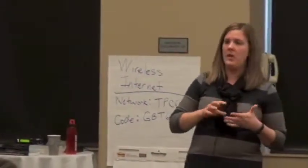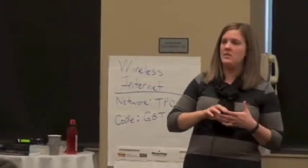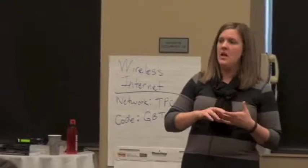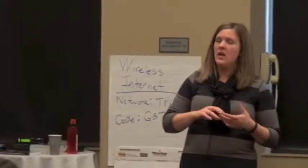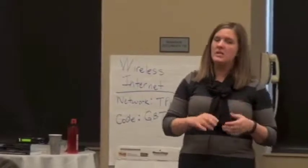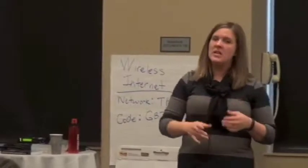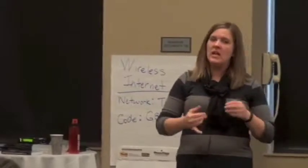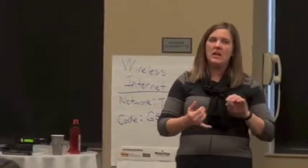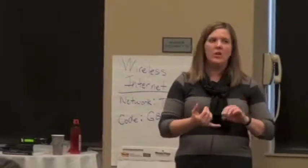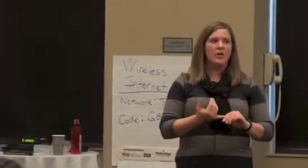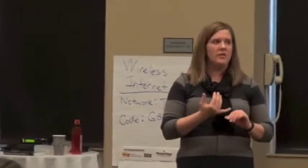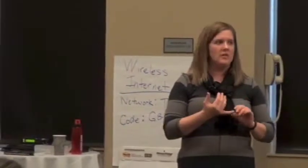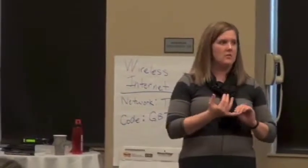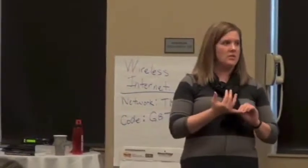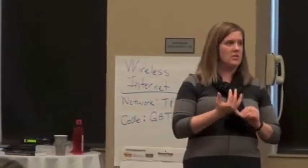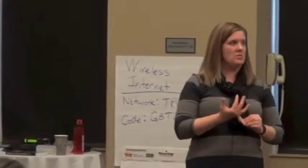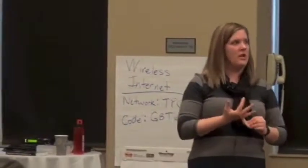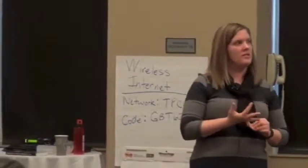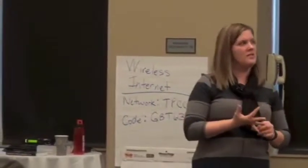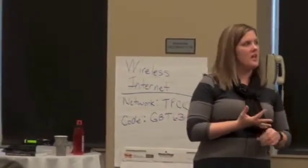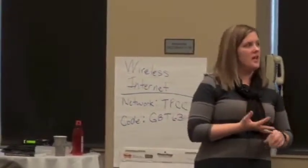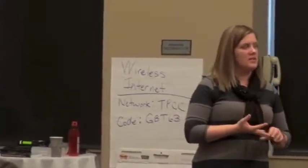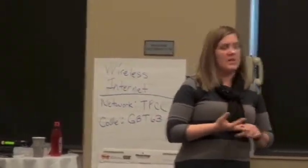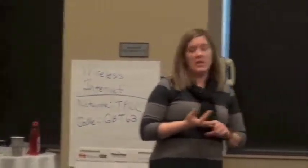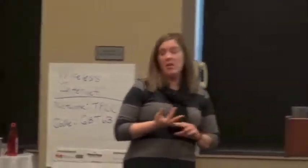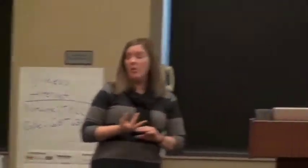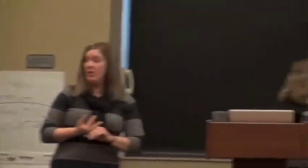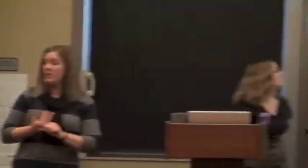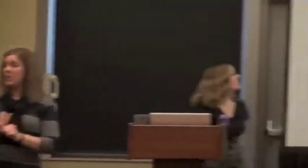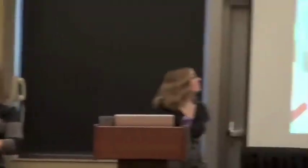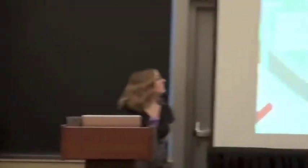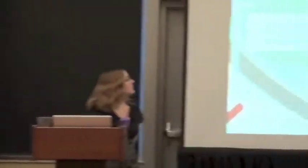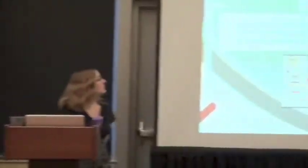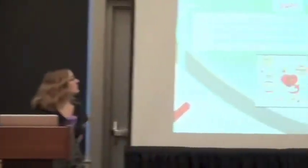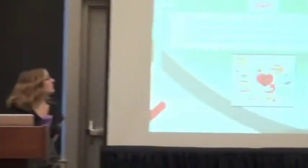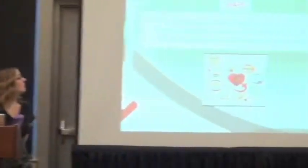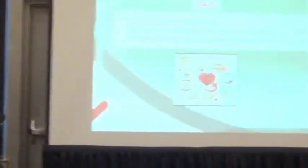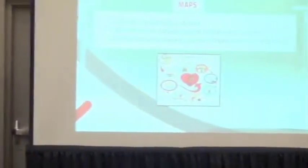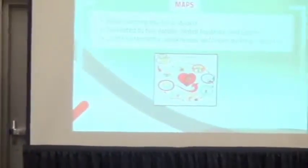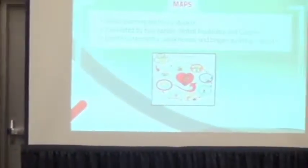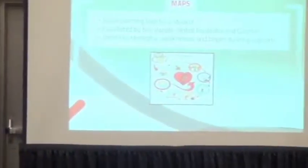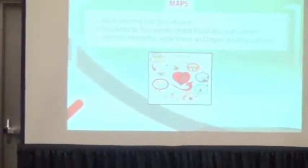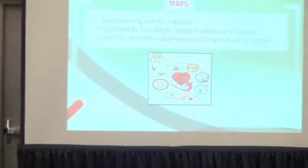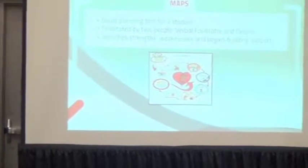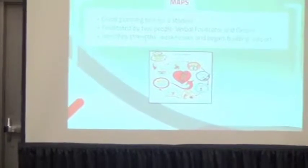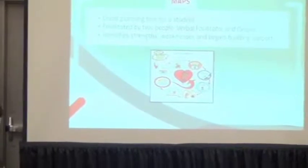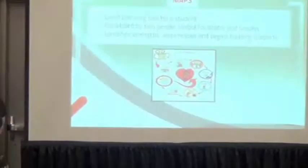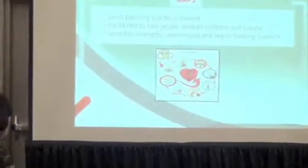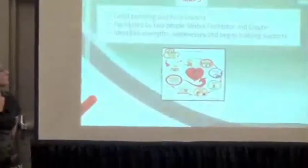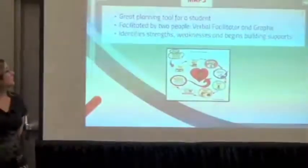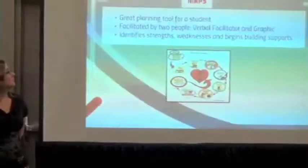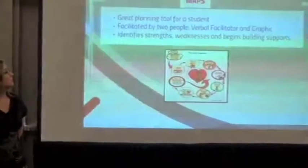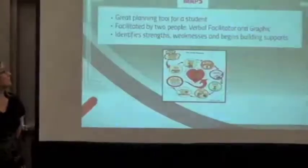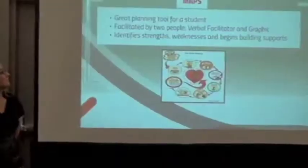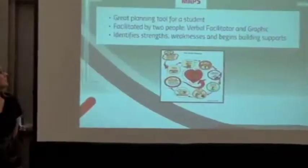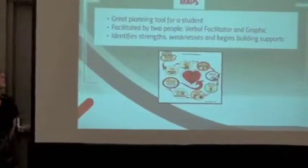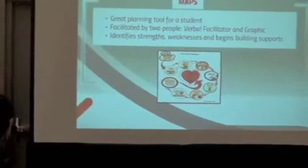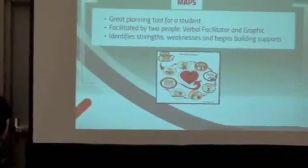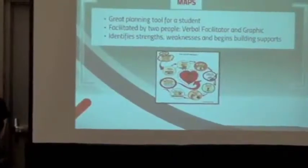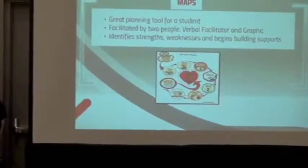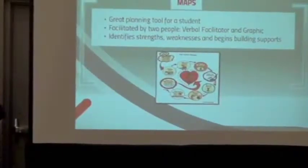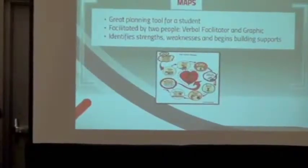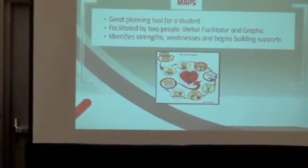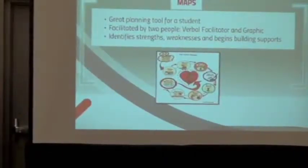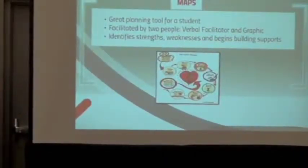both of these, it's taking a look at the student's strengths. It's taking a look at the goals or the nightmares, the barriers that